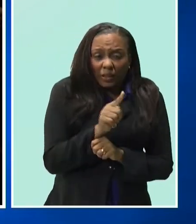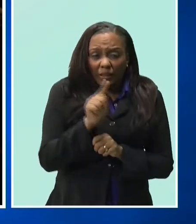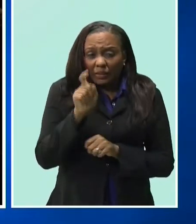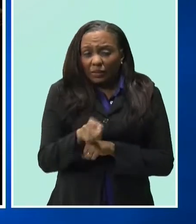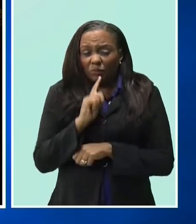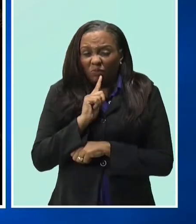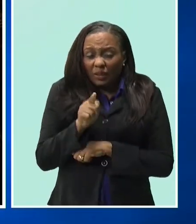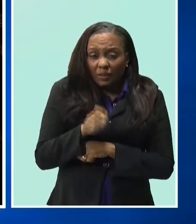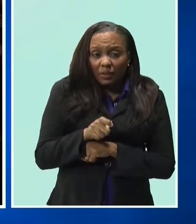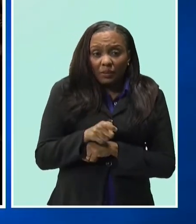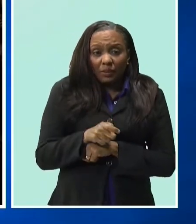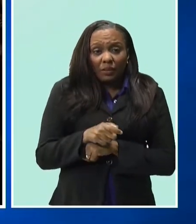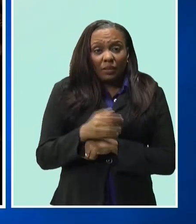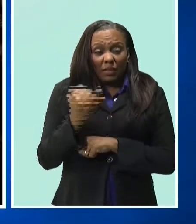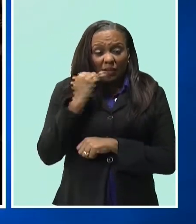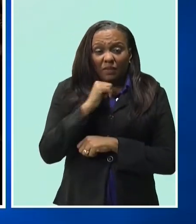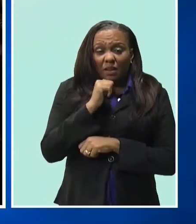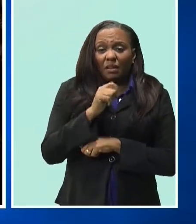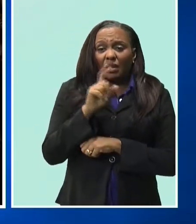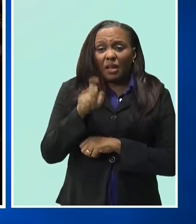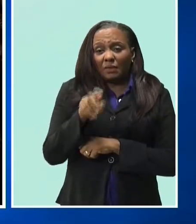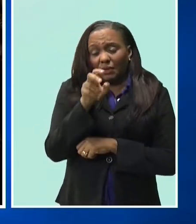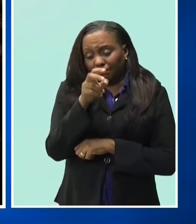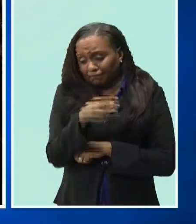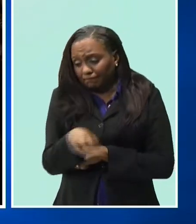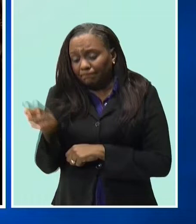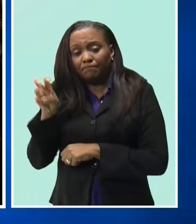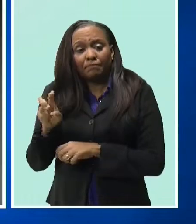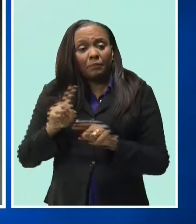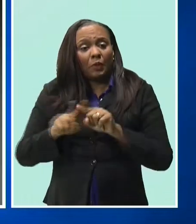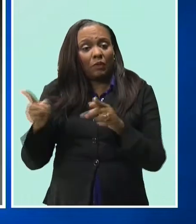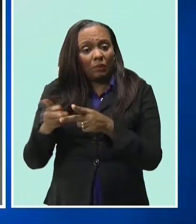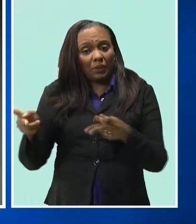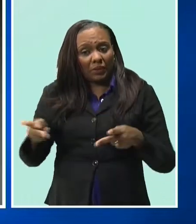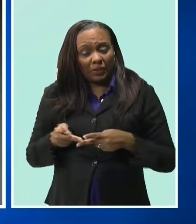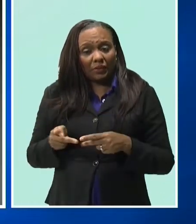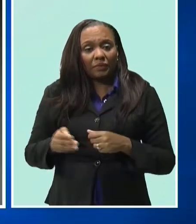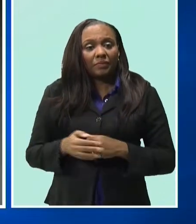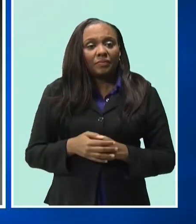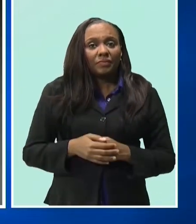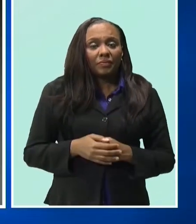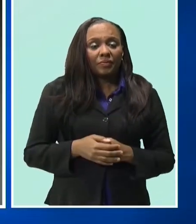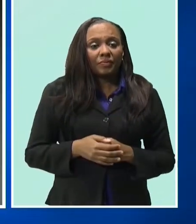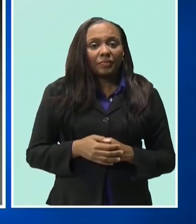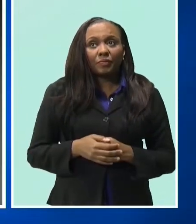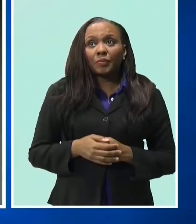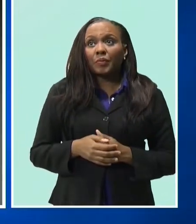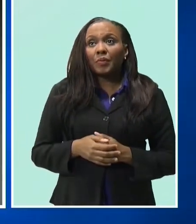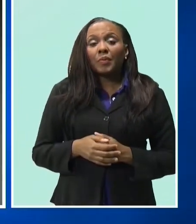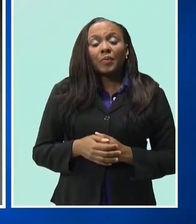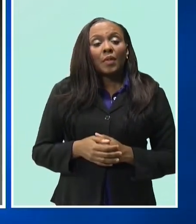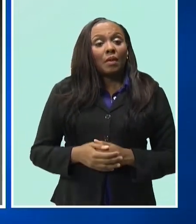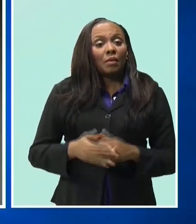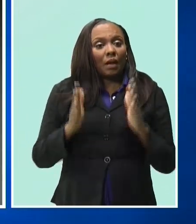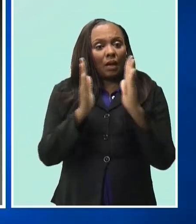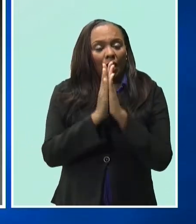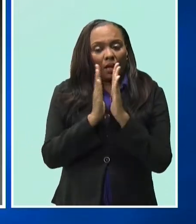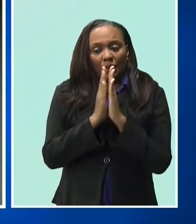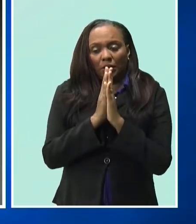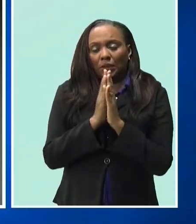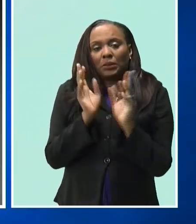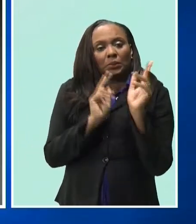others to seek another safe space. We're asking those individuals if they can find